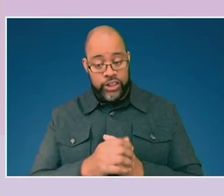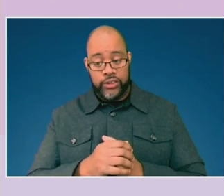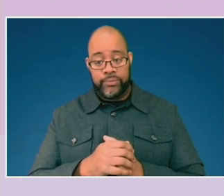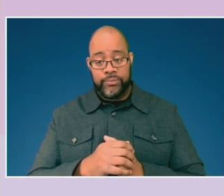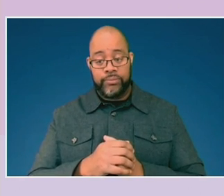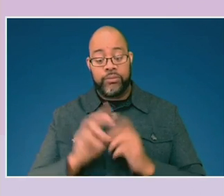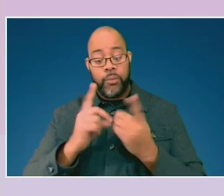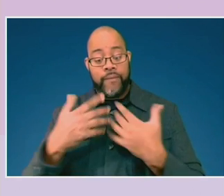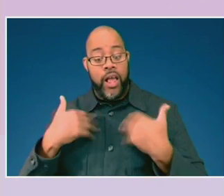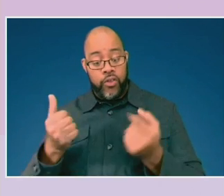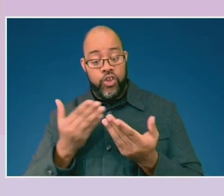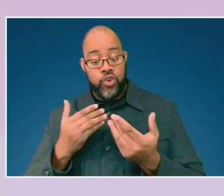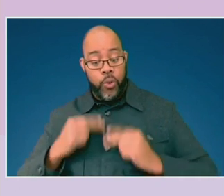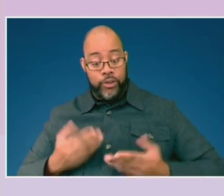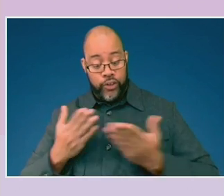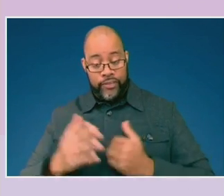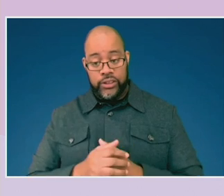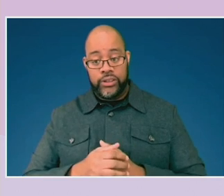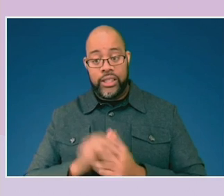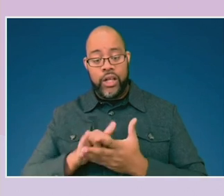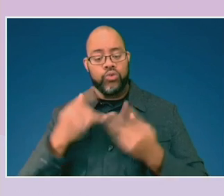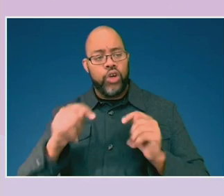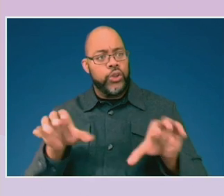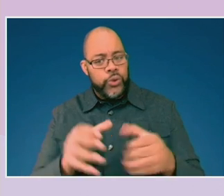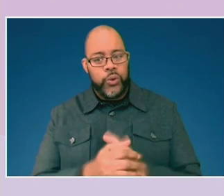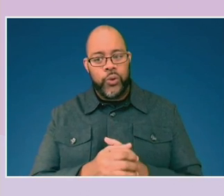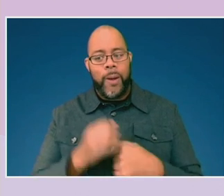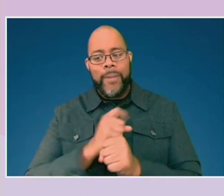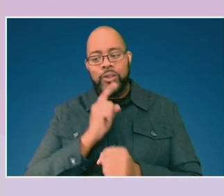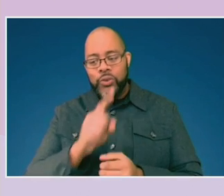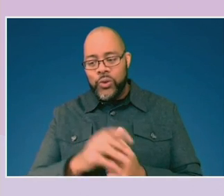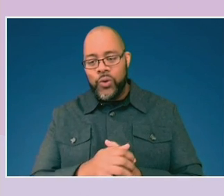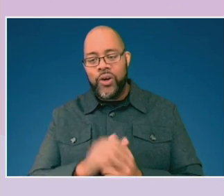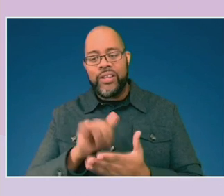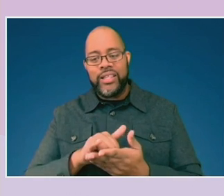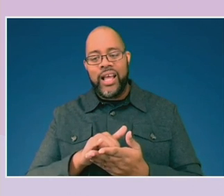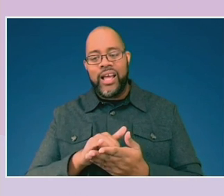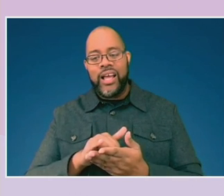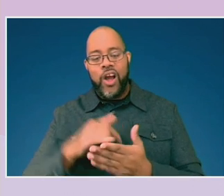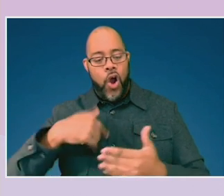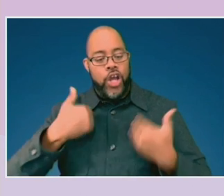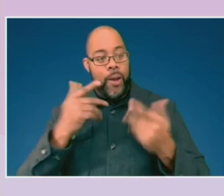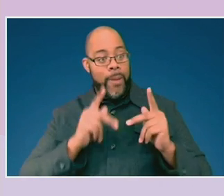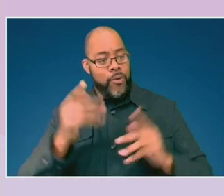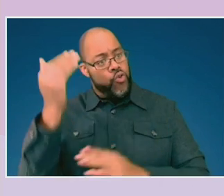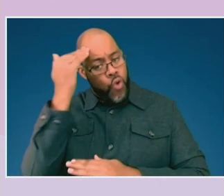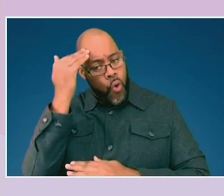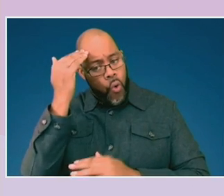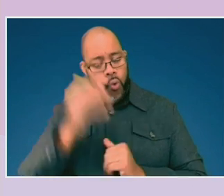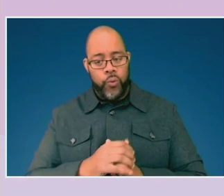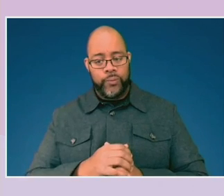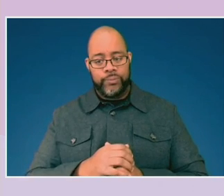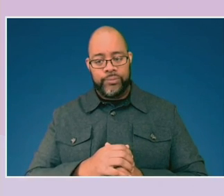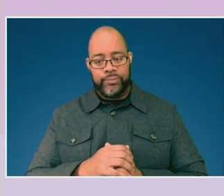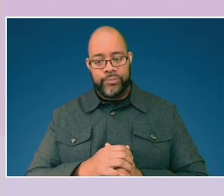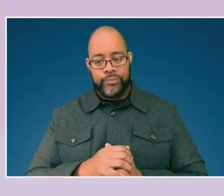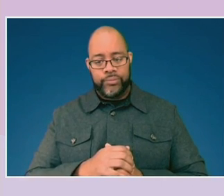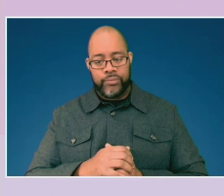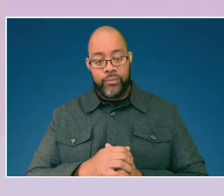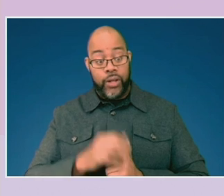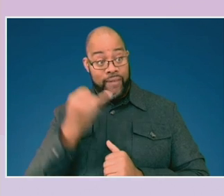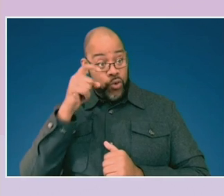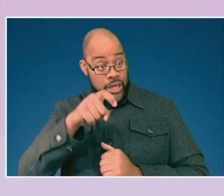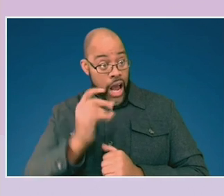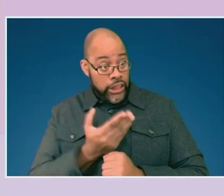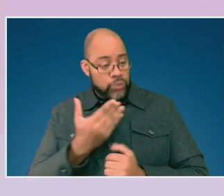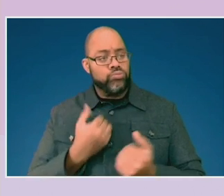Department of Health and Human Services, that's what we're trying to do, is make sure that our young people know when you need us, we'll be